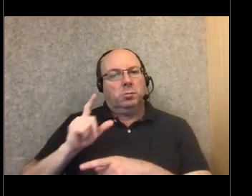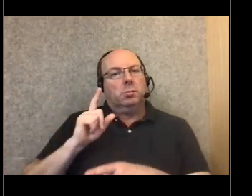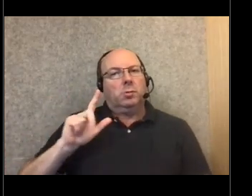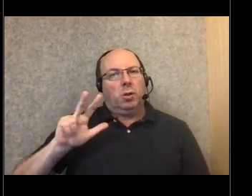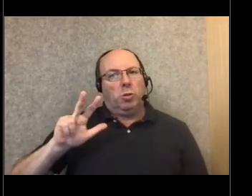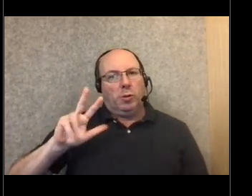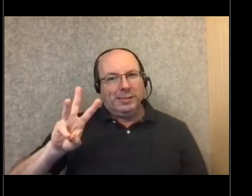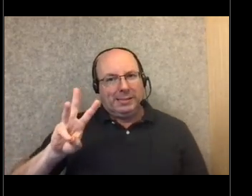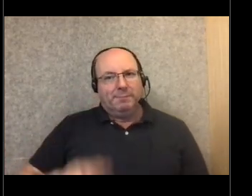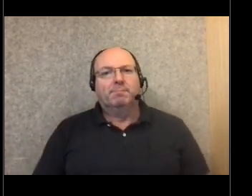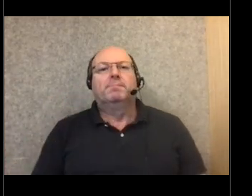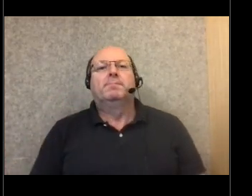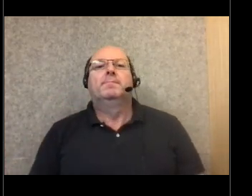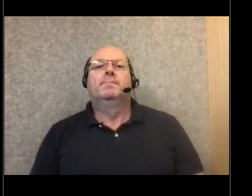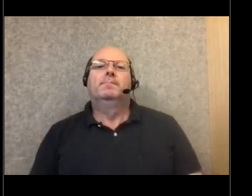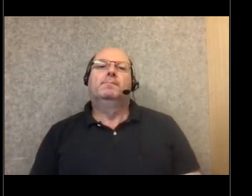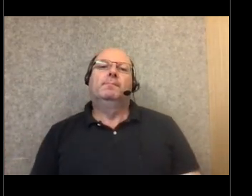answer.